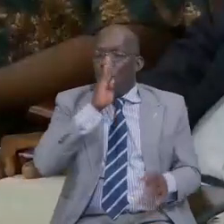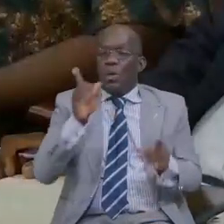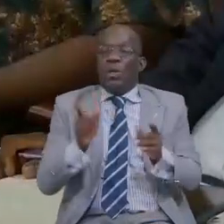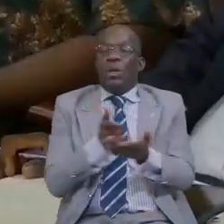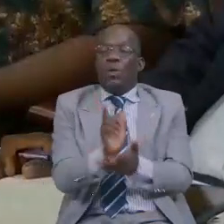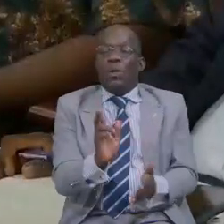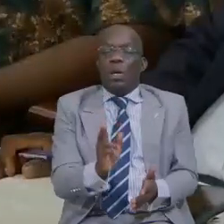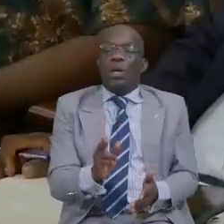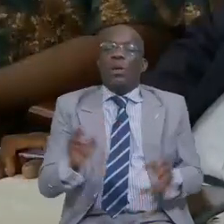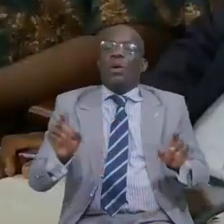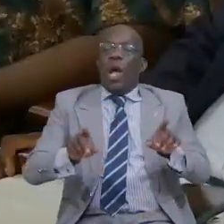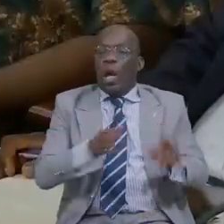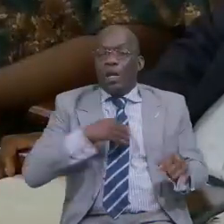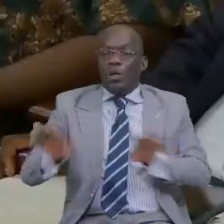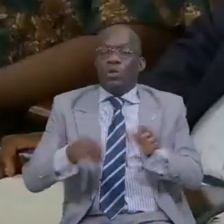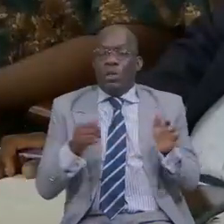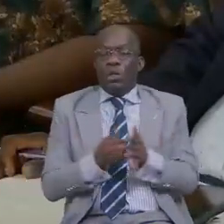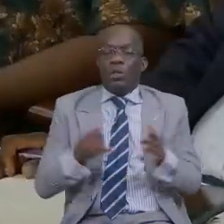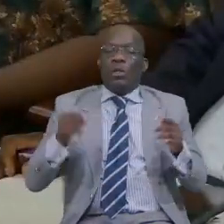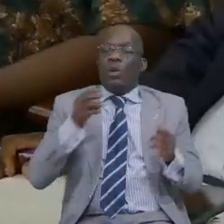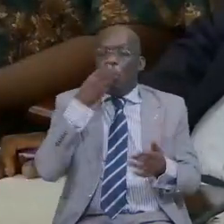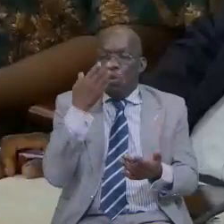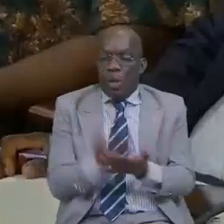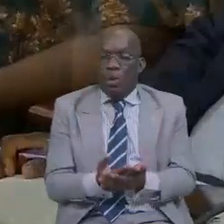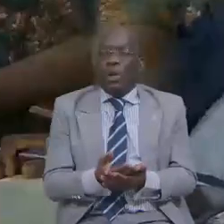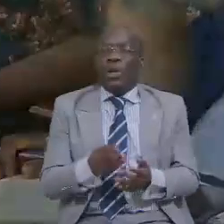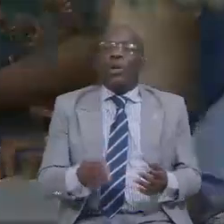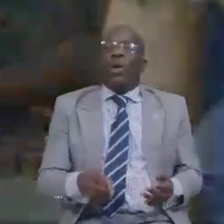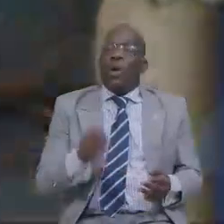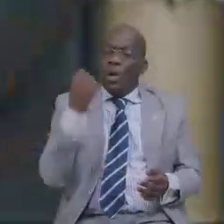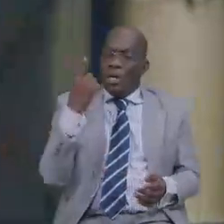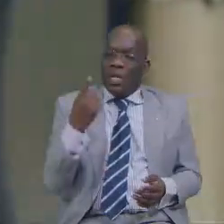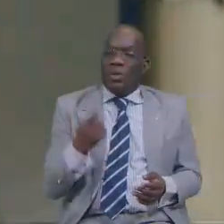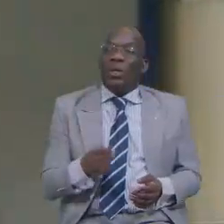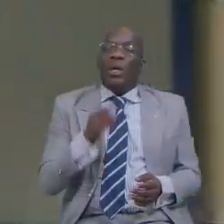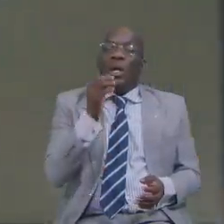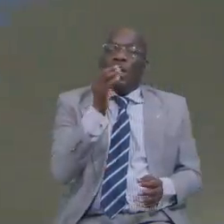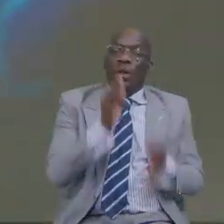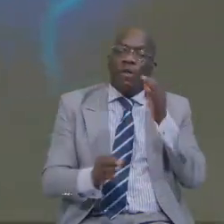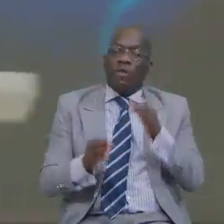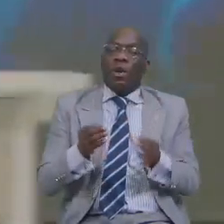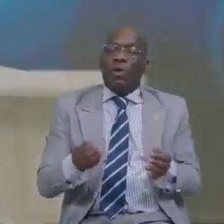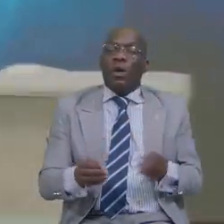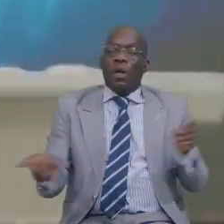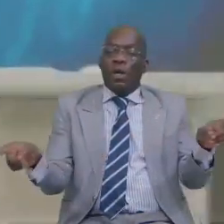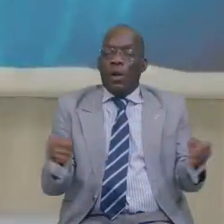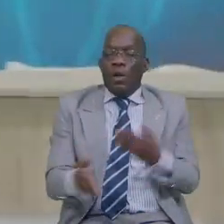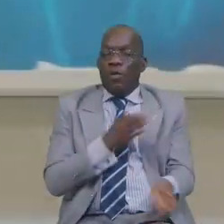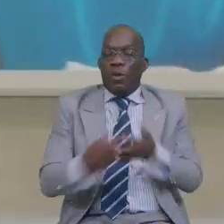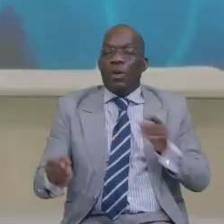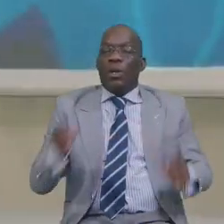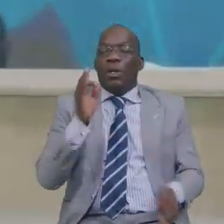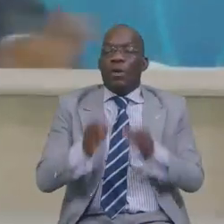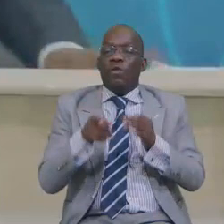But understand, even though you are successful in that area, the Lord has called you that